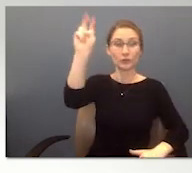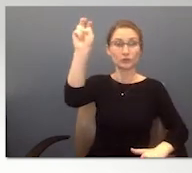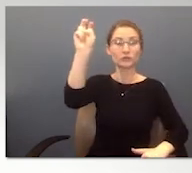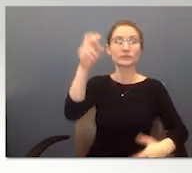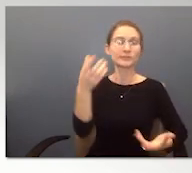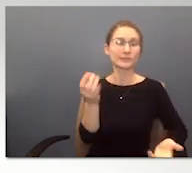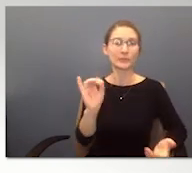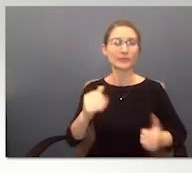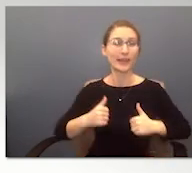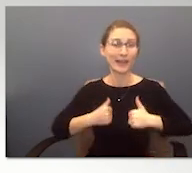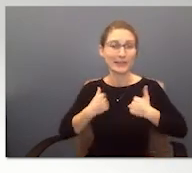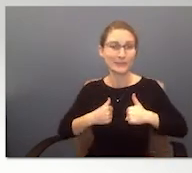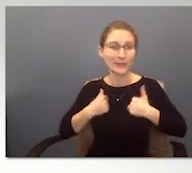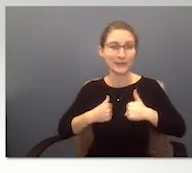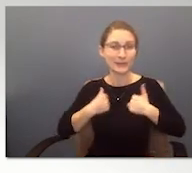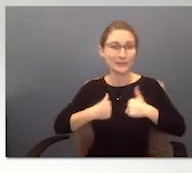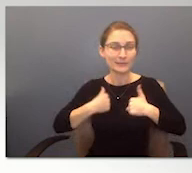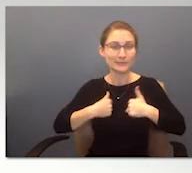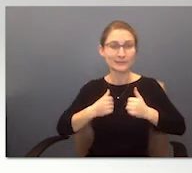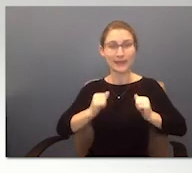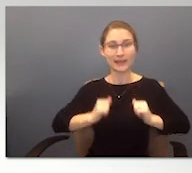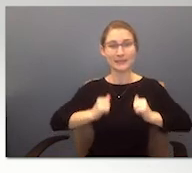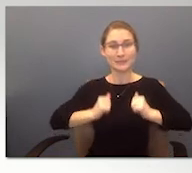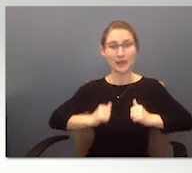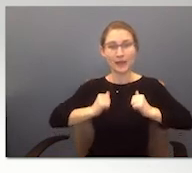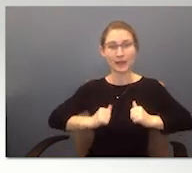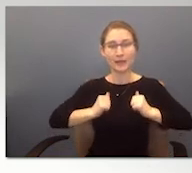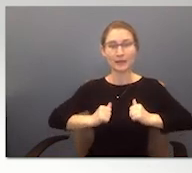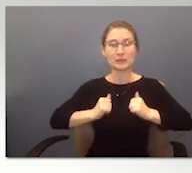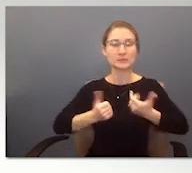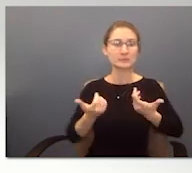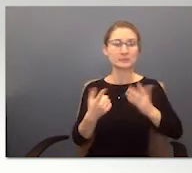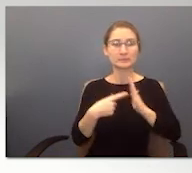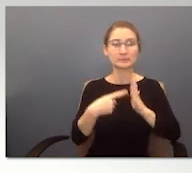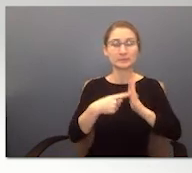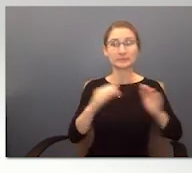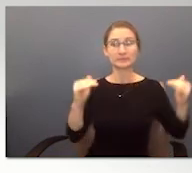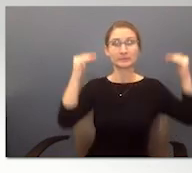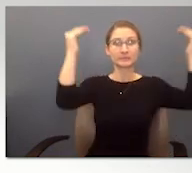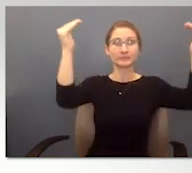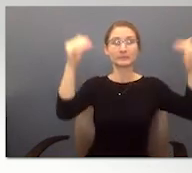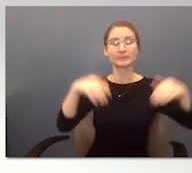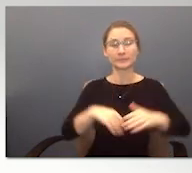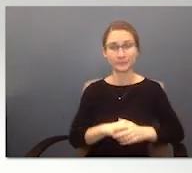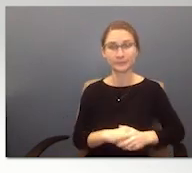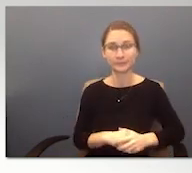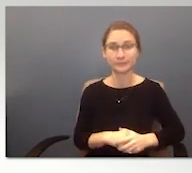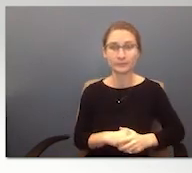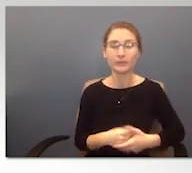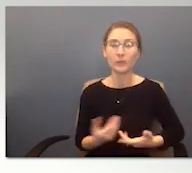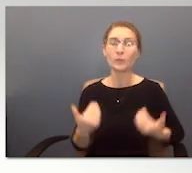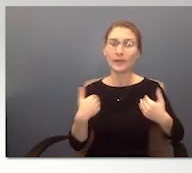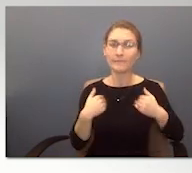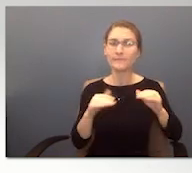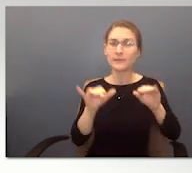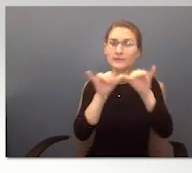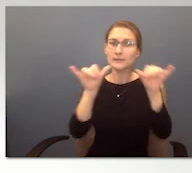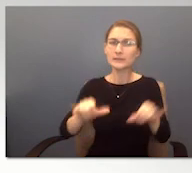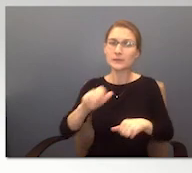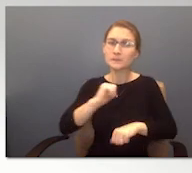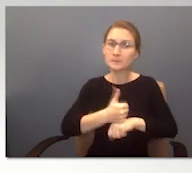asthmatic, for instance. So we do have a tiered system. I think we have a pretty